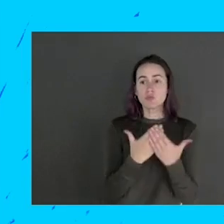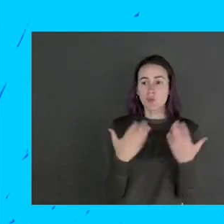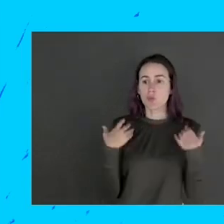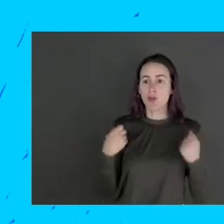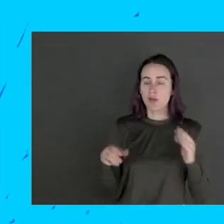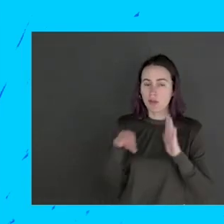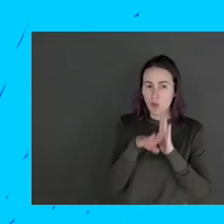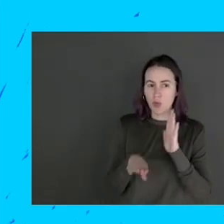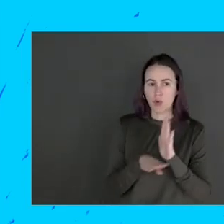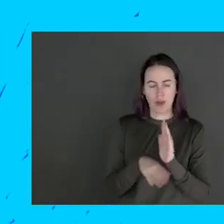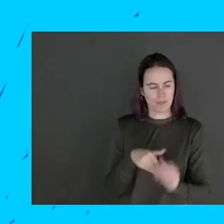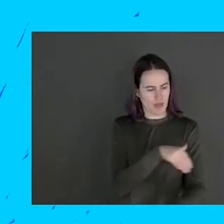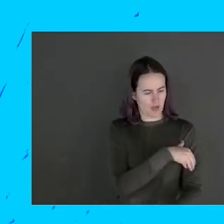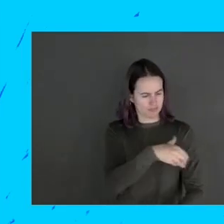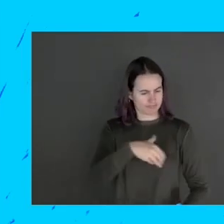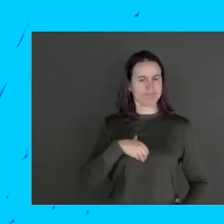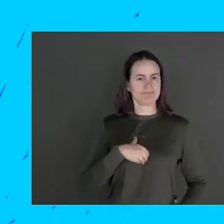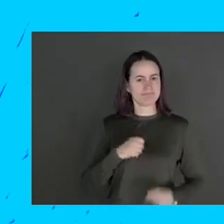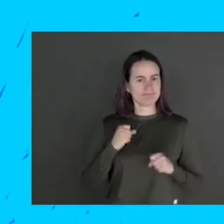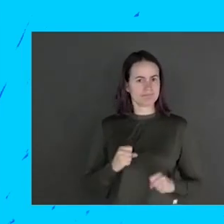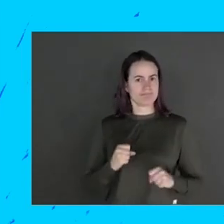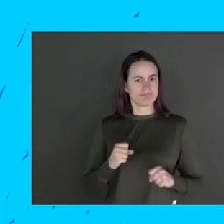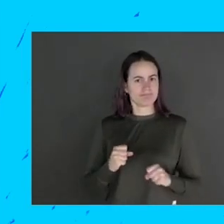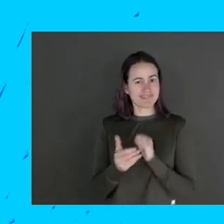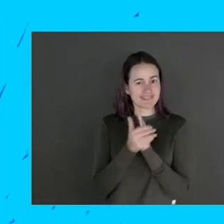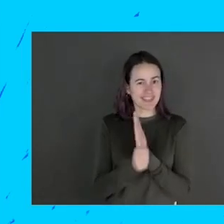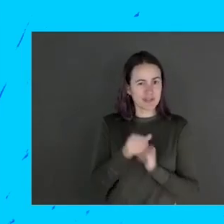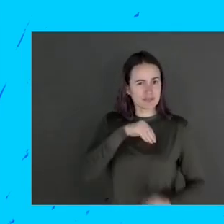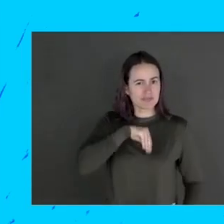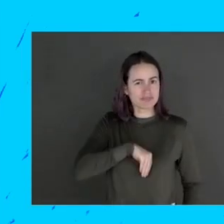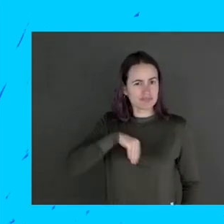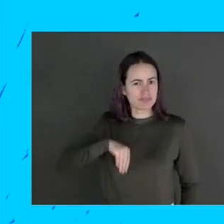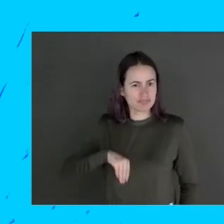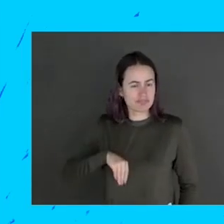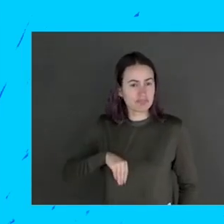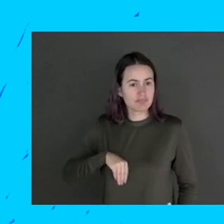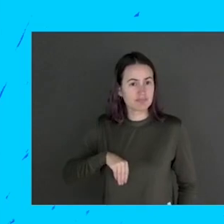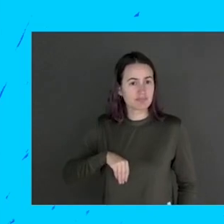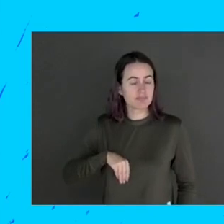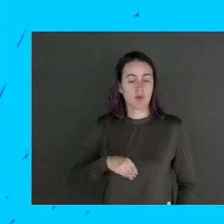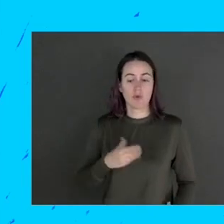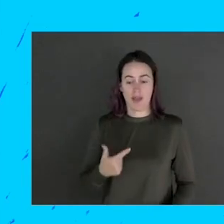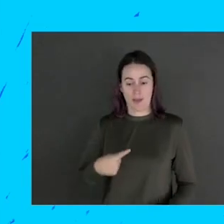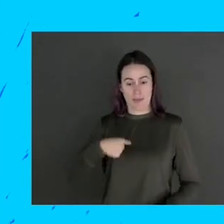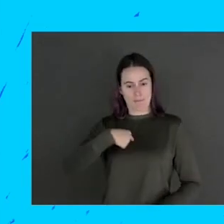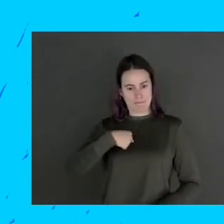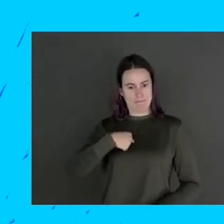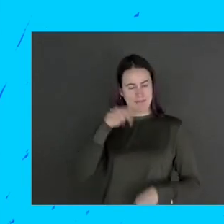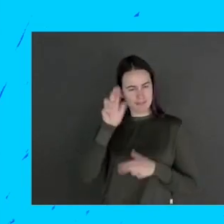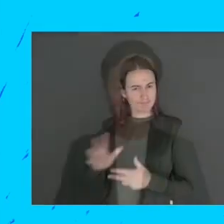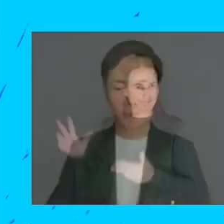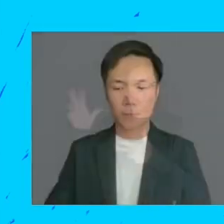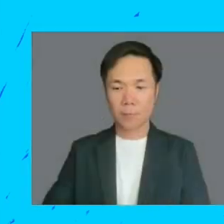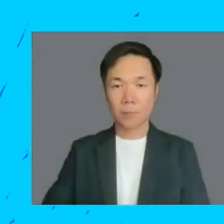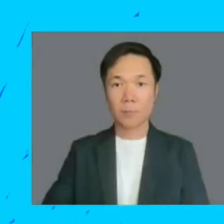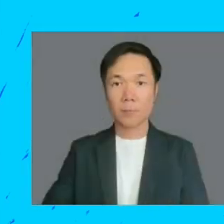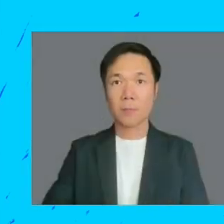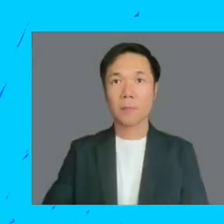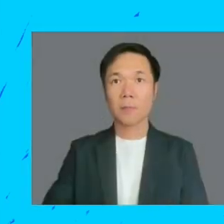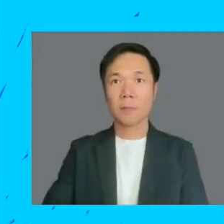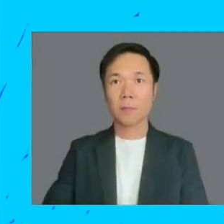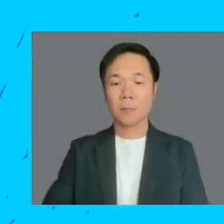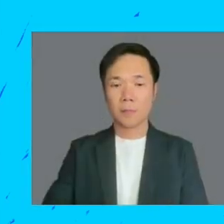me with life skills. And as a peer educator, I am committed to training other adolescents.